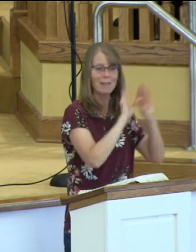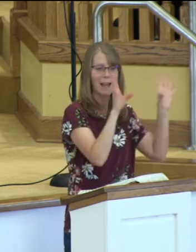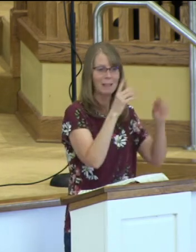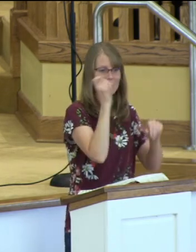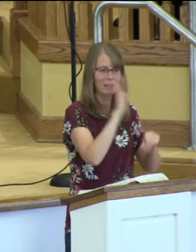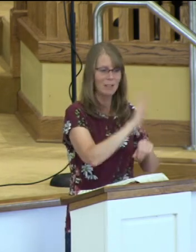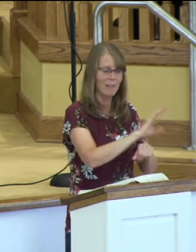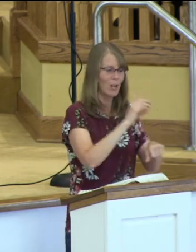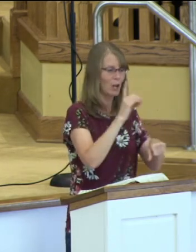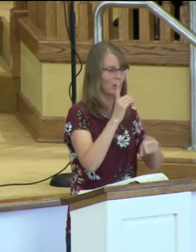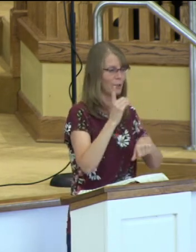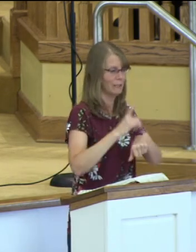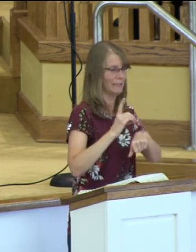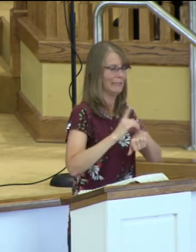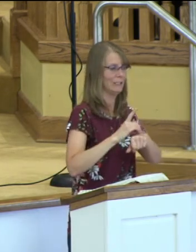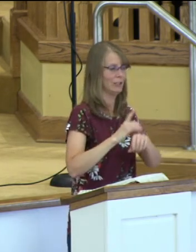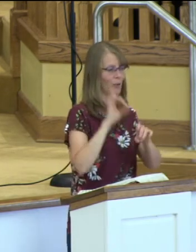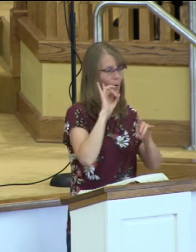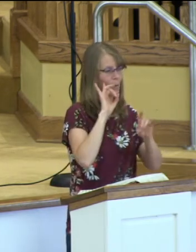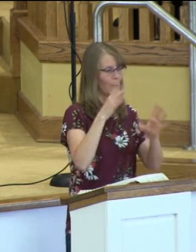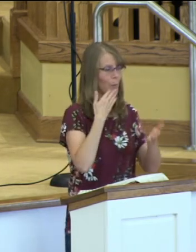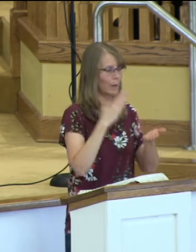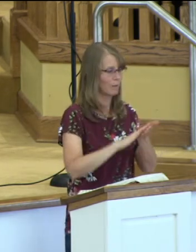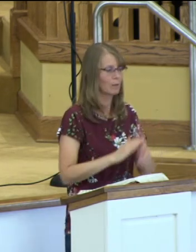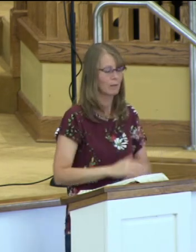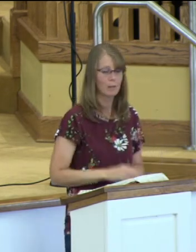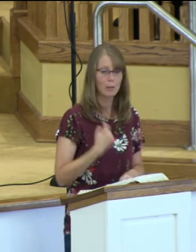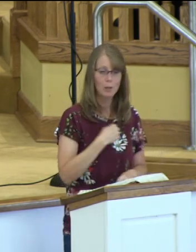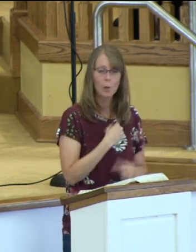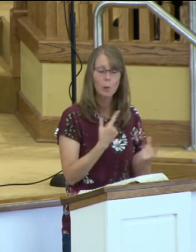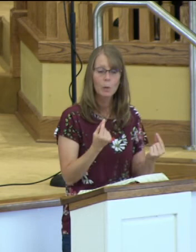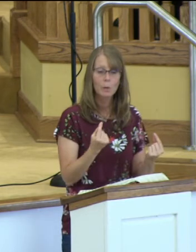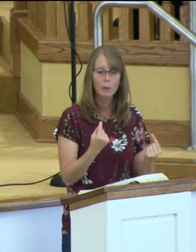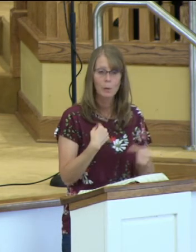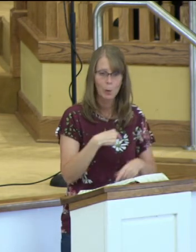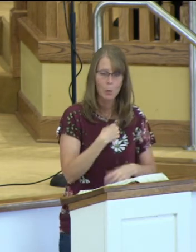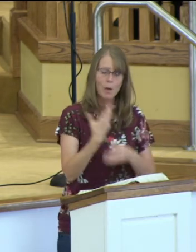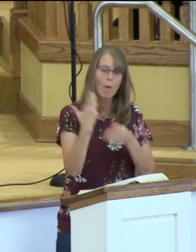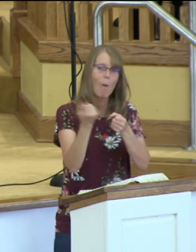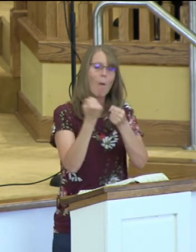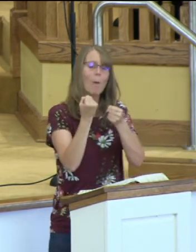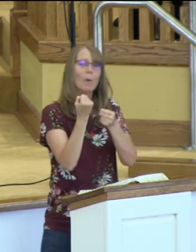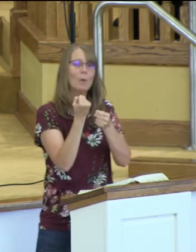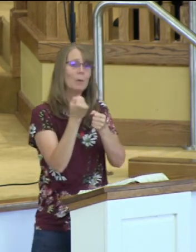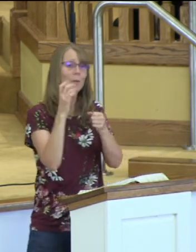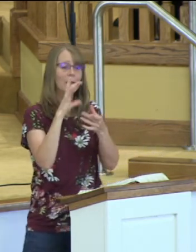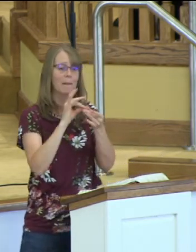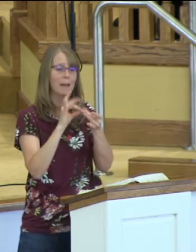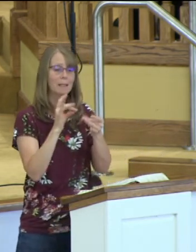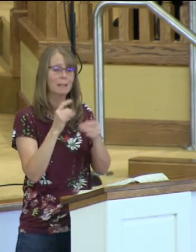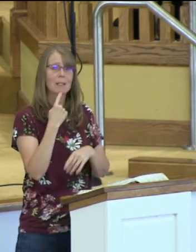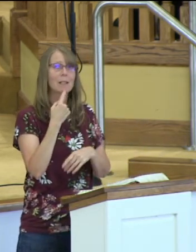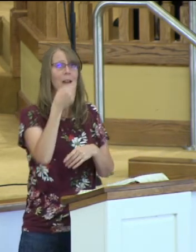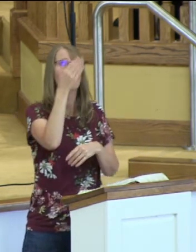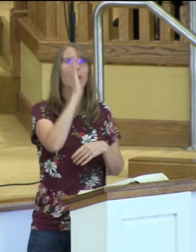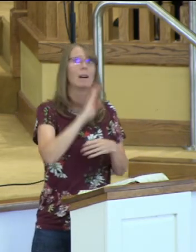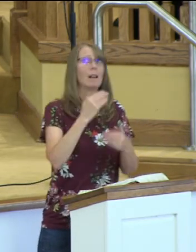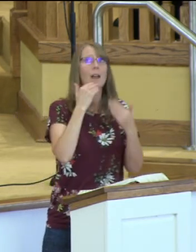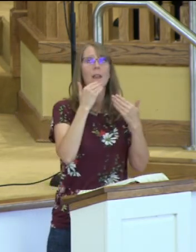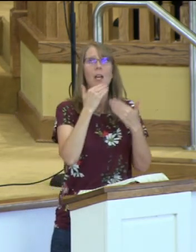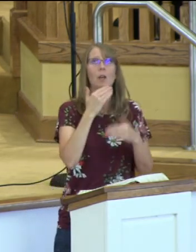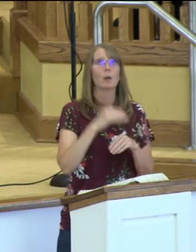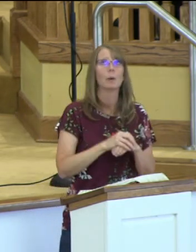And so what do? We hold to the message and say, God, thank you that you allowed me to suffer persecution, that you'd count me